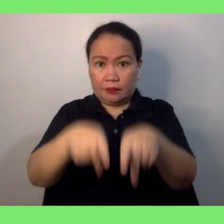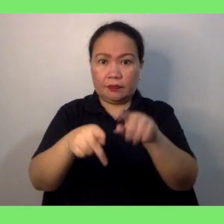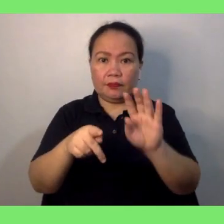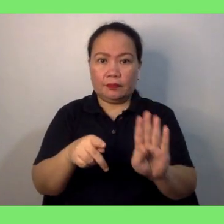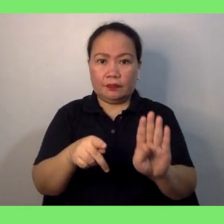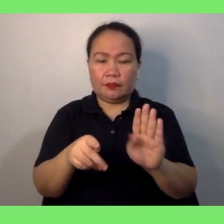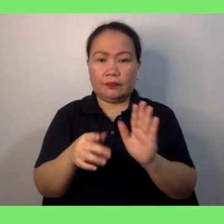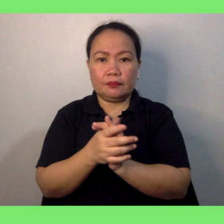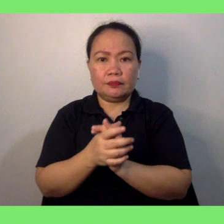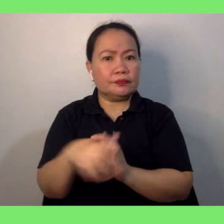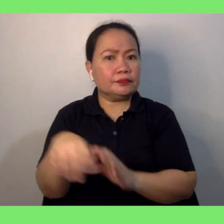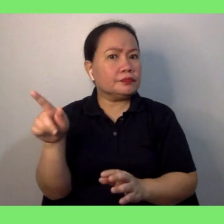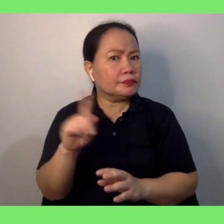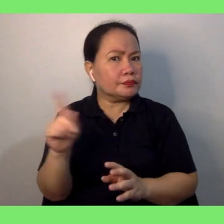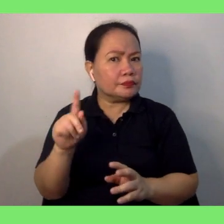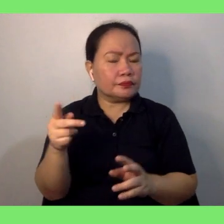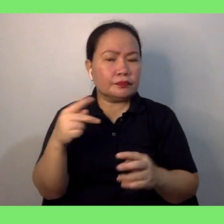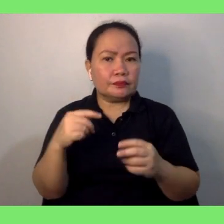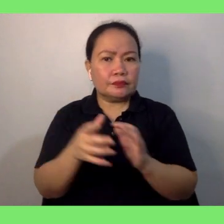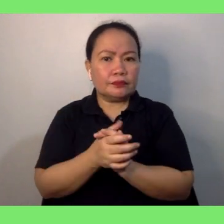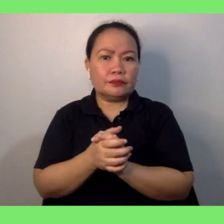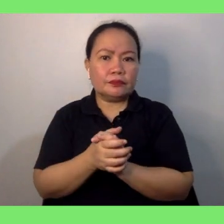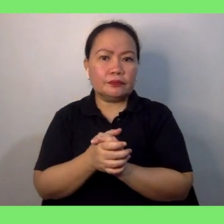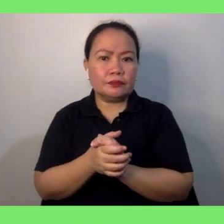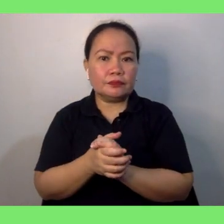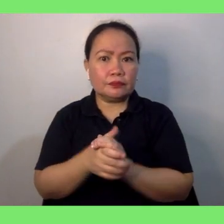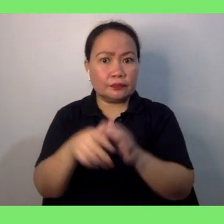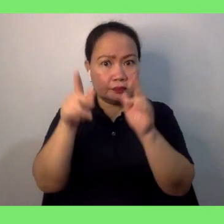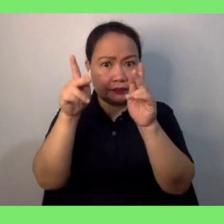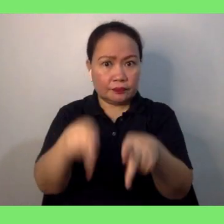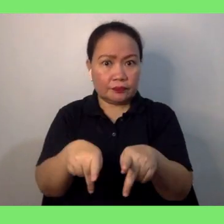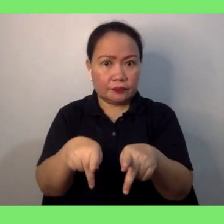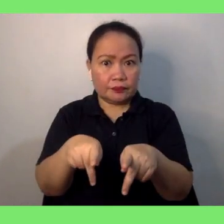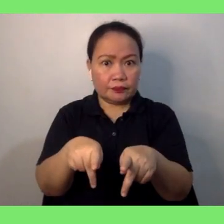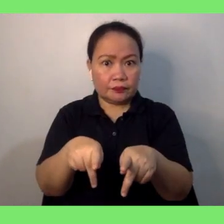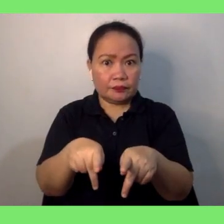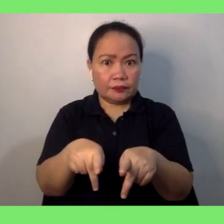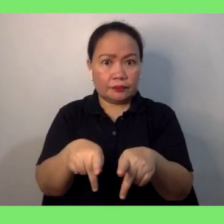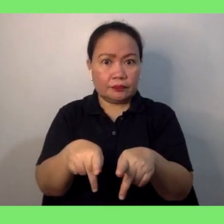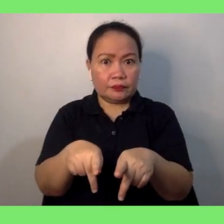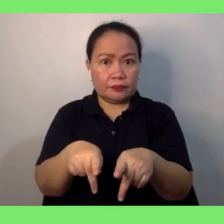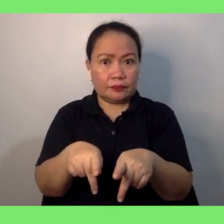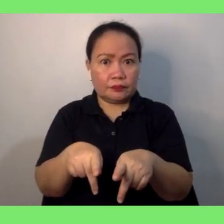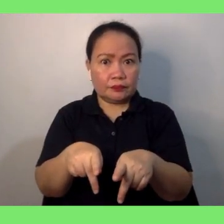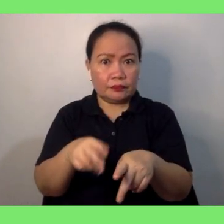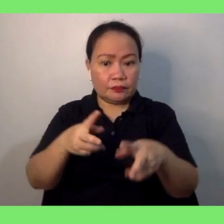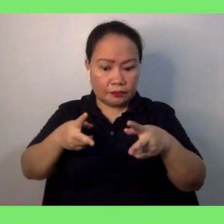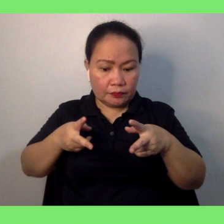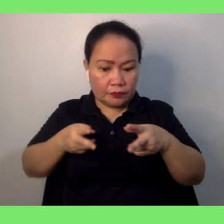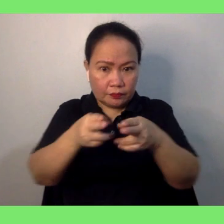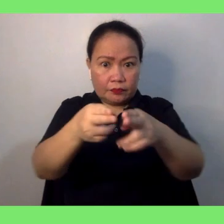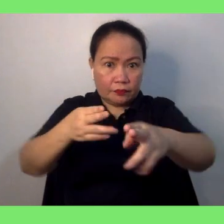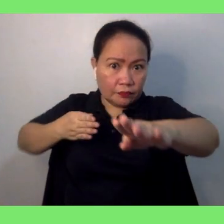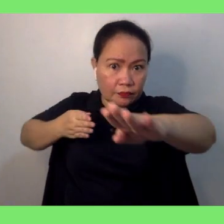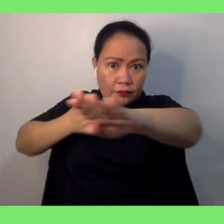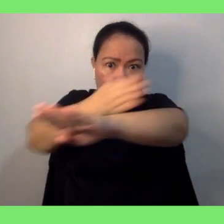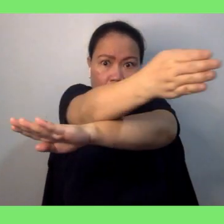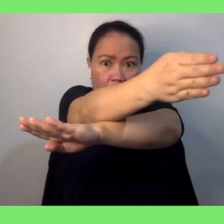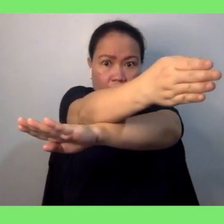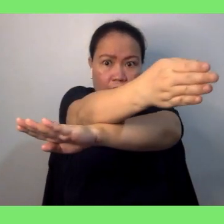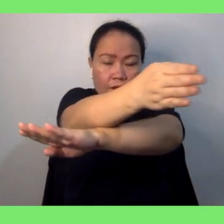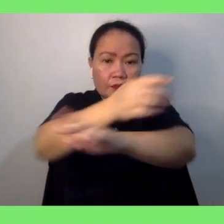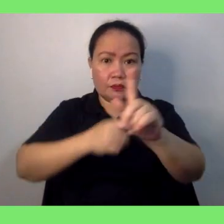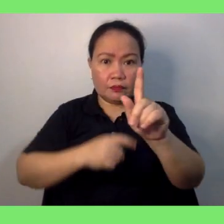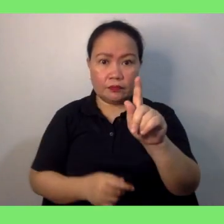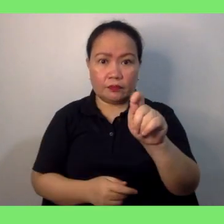Okay. Anong meron sa parallel lines na kinakat ng transversal? Anong pinagkaiba